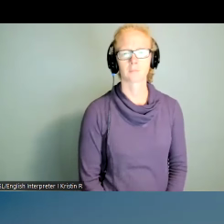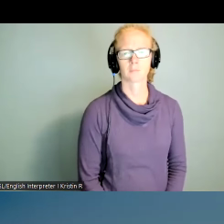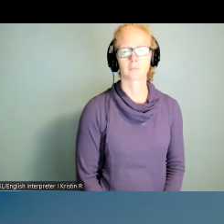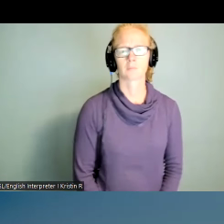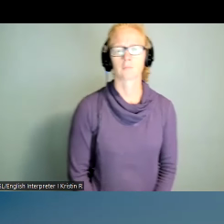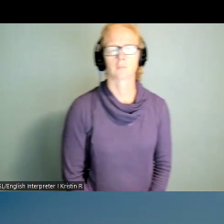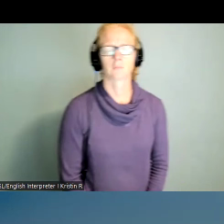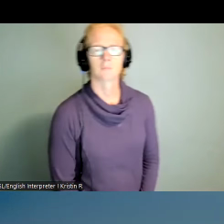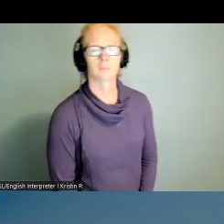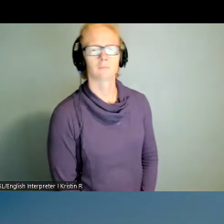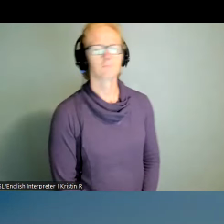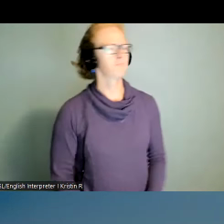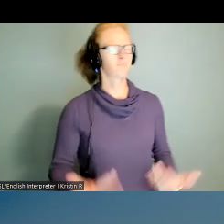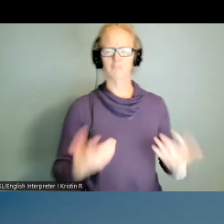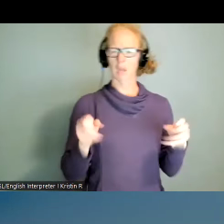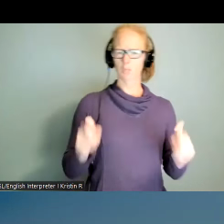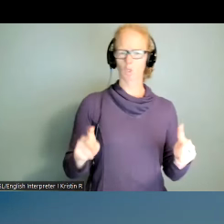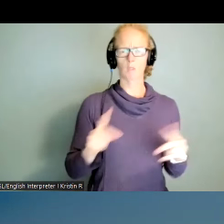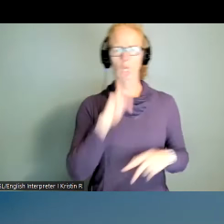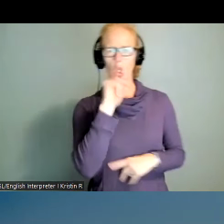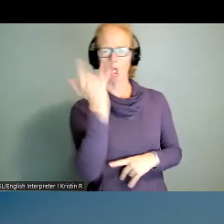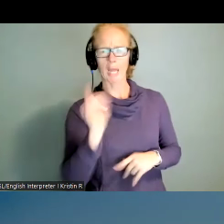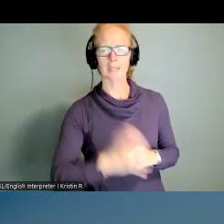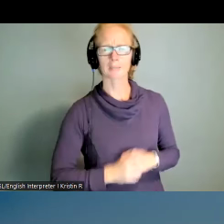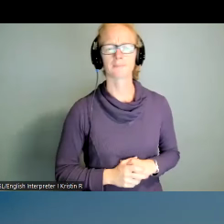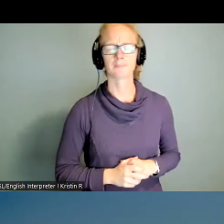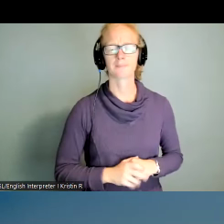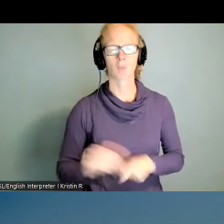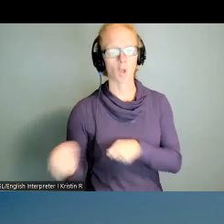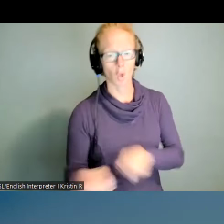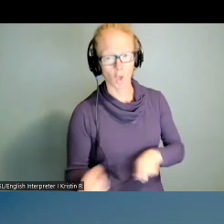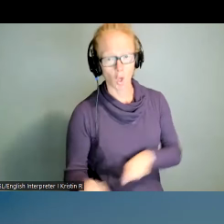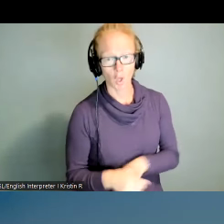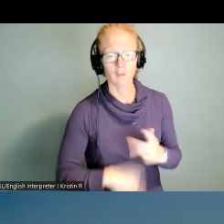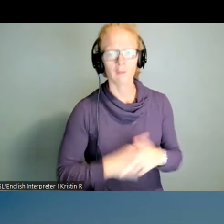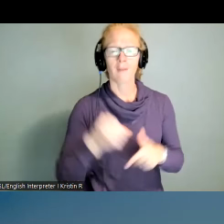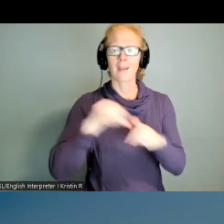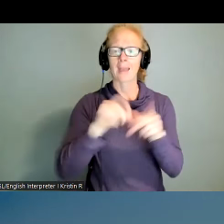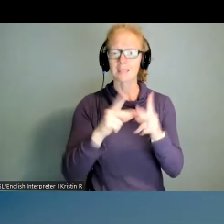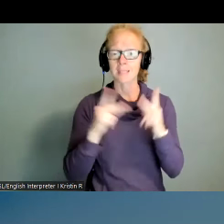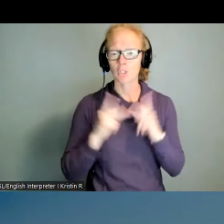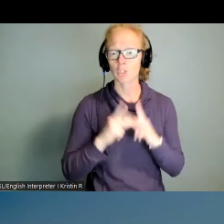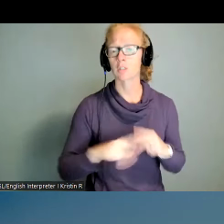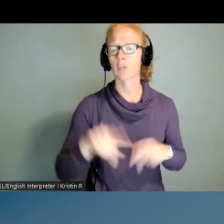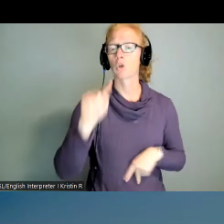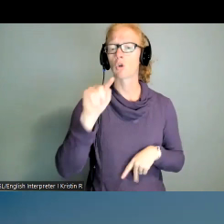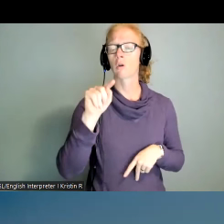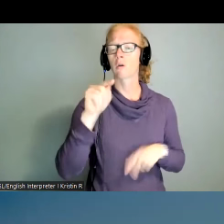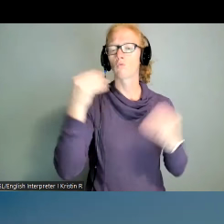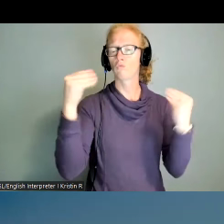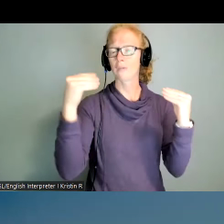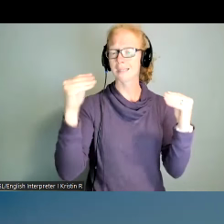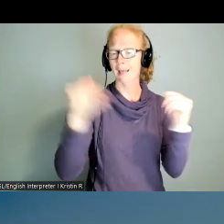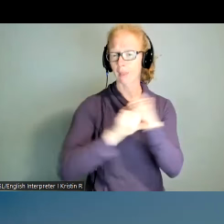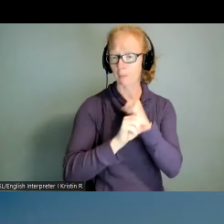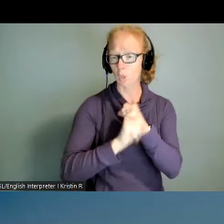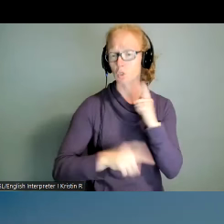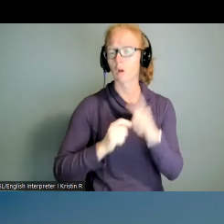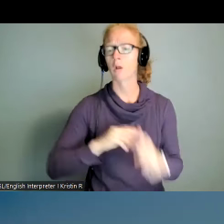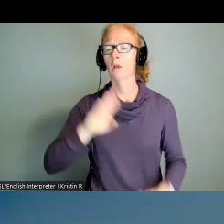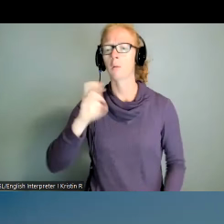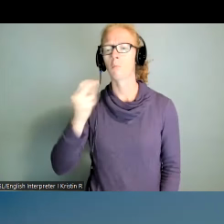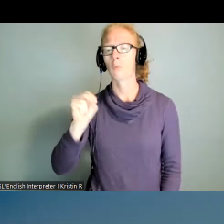So what's the opportunity? So golf courses, gas stations, retail, commercial, and brownfields have great potential for conversion to